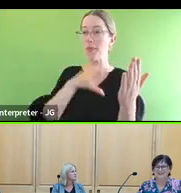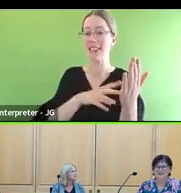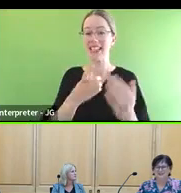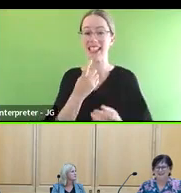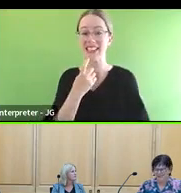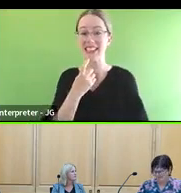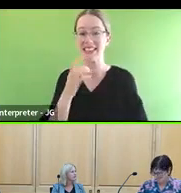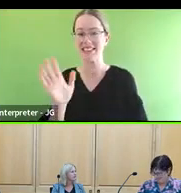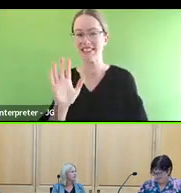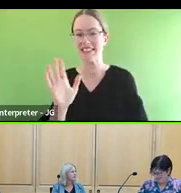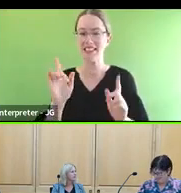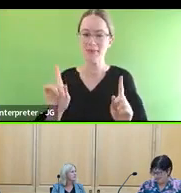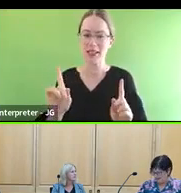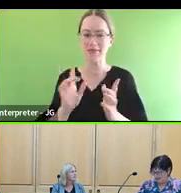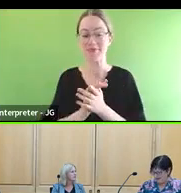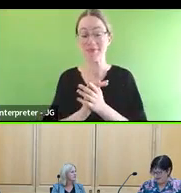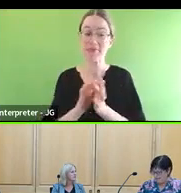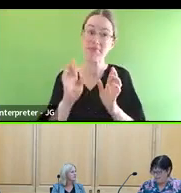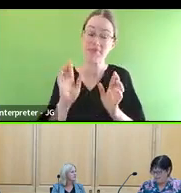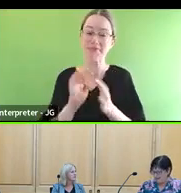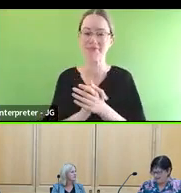cut and copy, but let's hope.